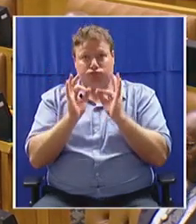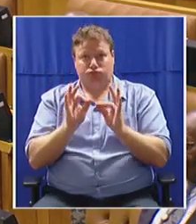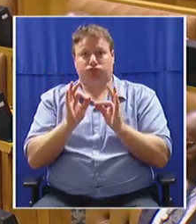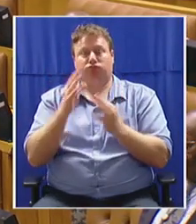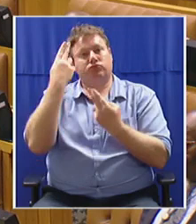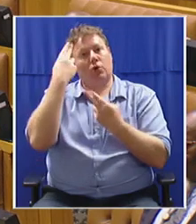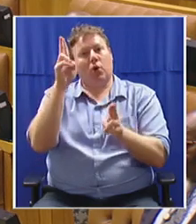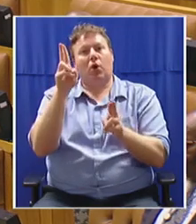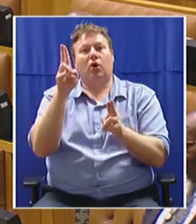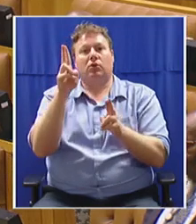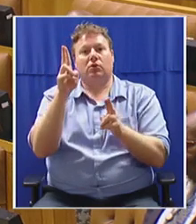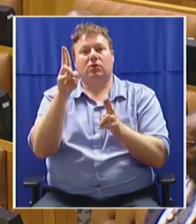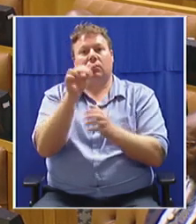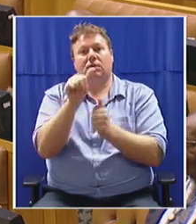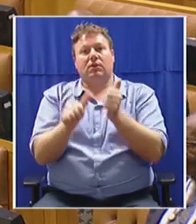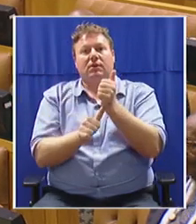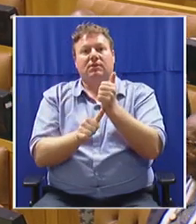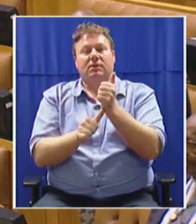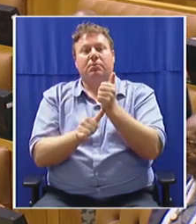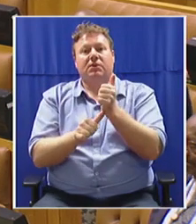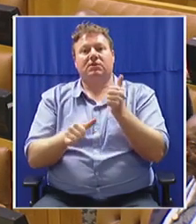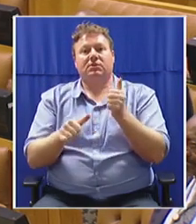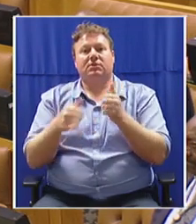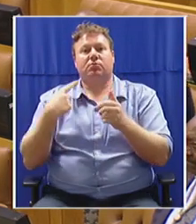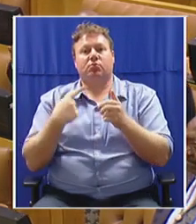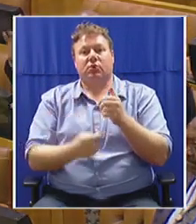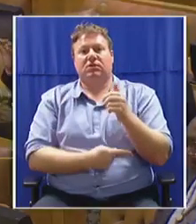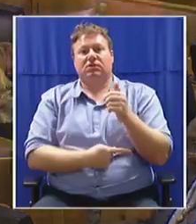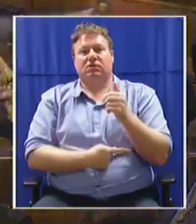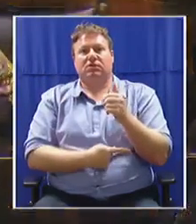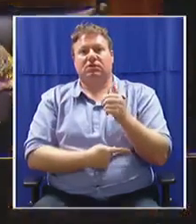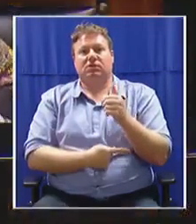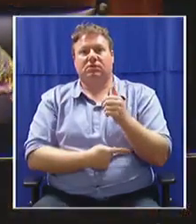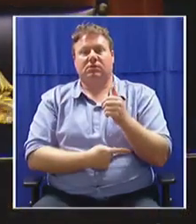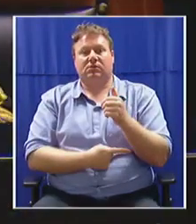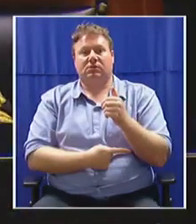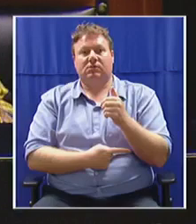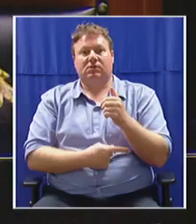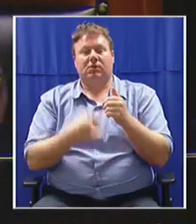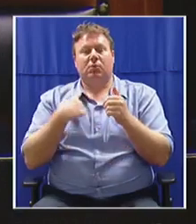honorable Deputy President starts answering the fourth supplementary question.